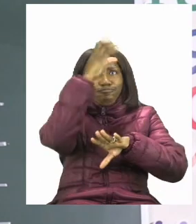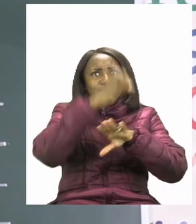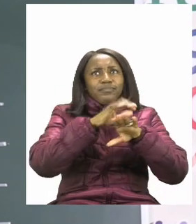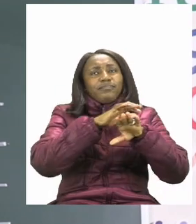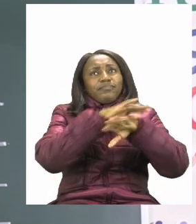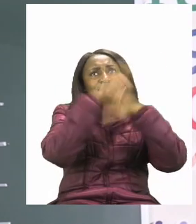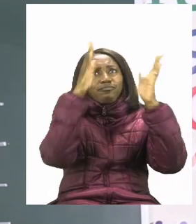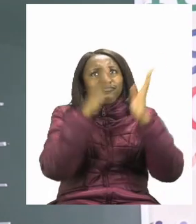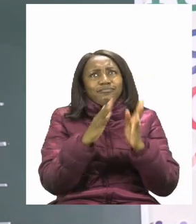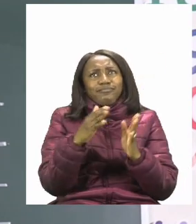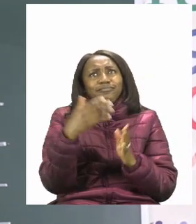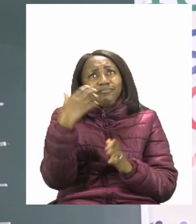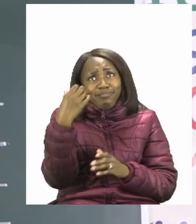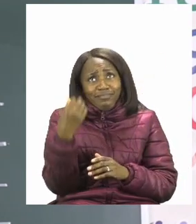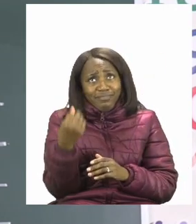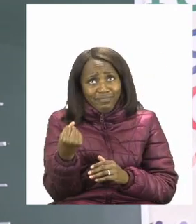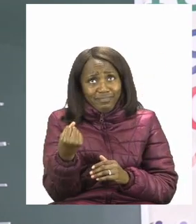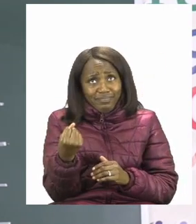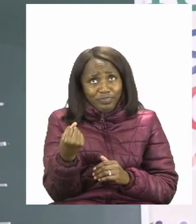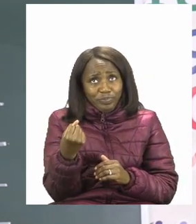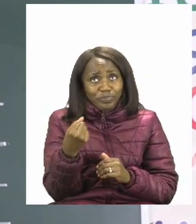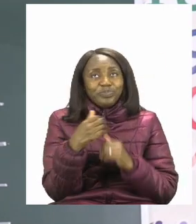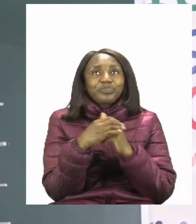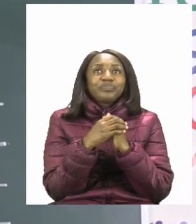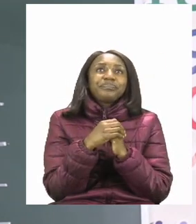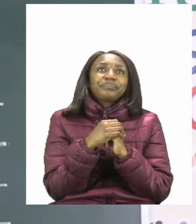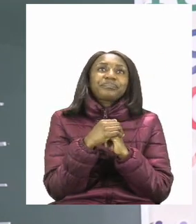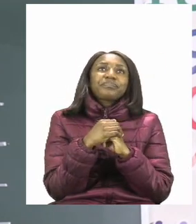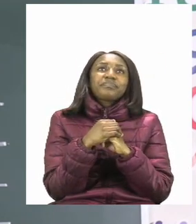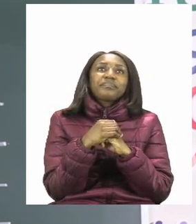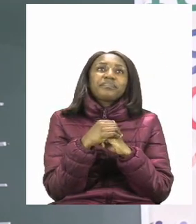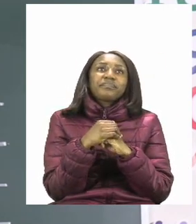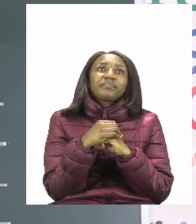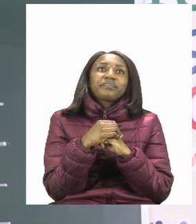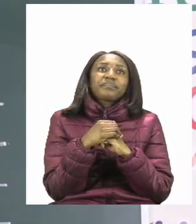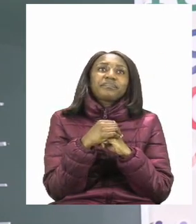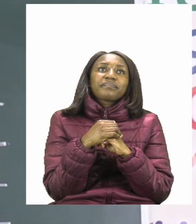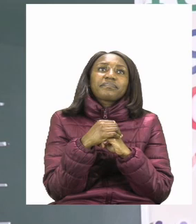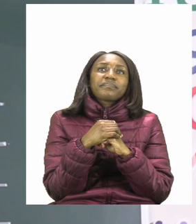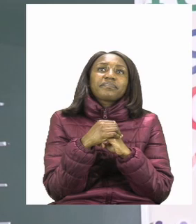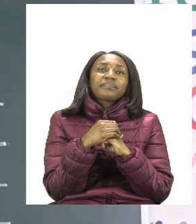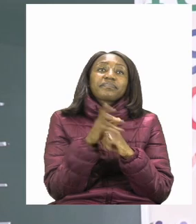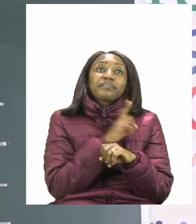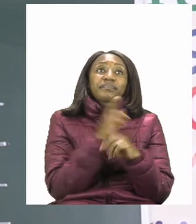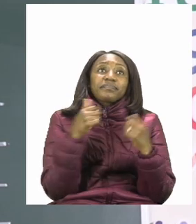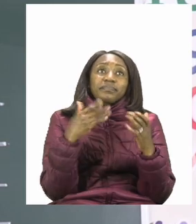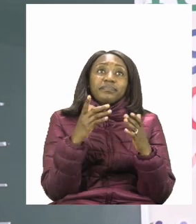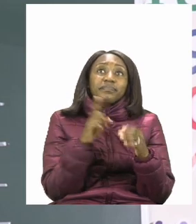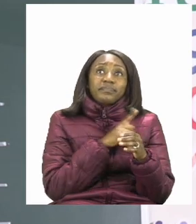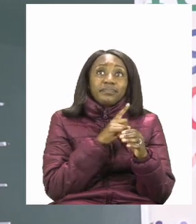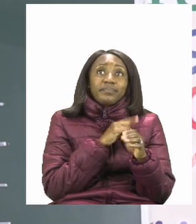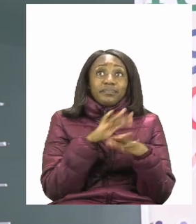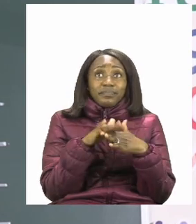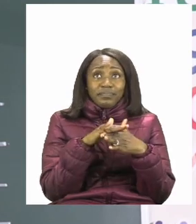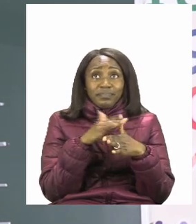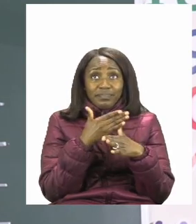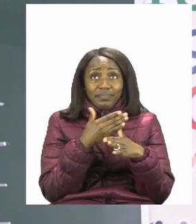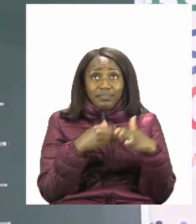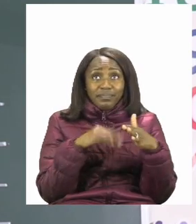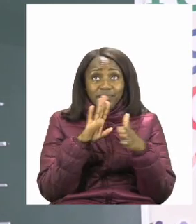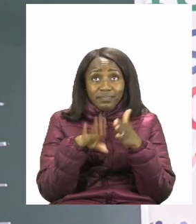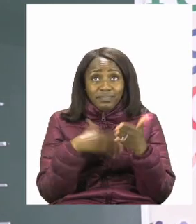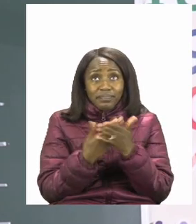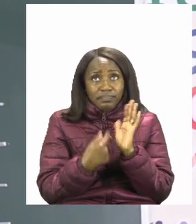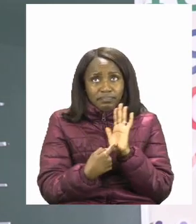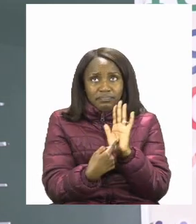room. Now that is going to be the one that we're going to start with first because of the picture of the